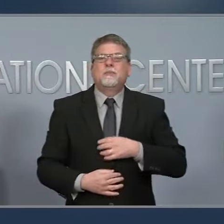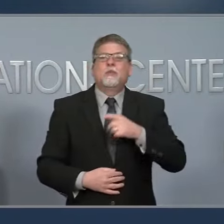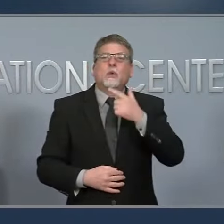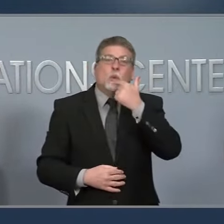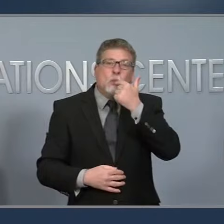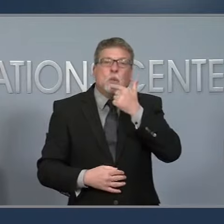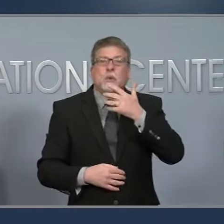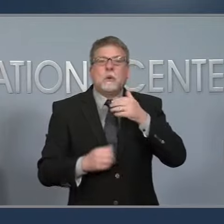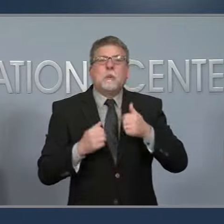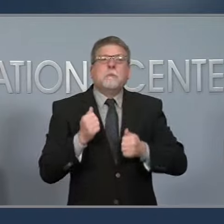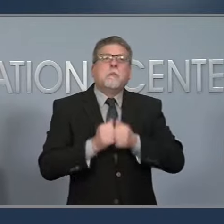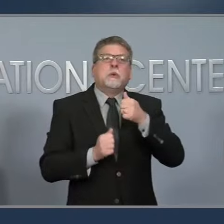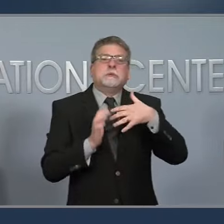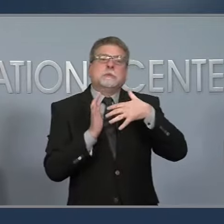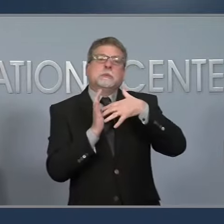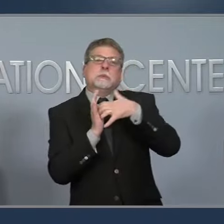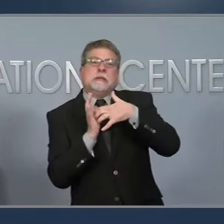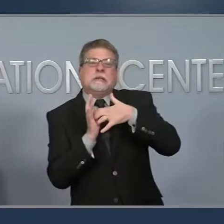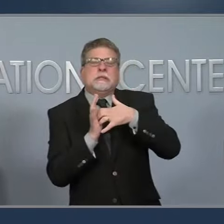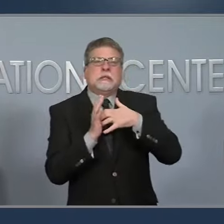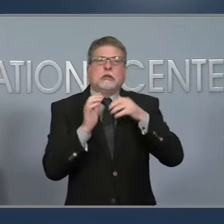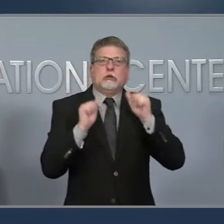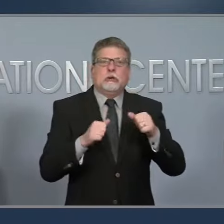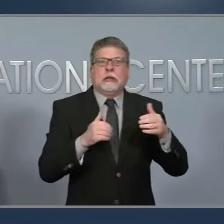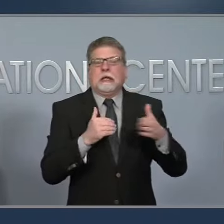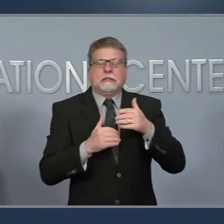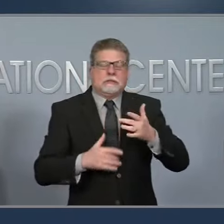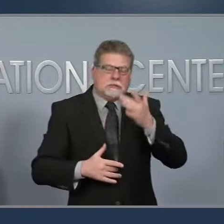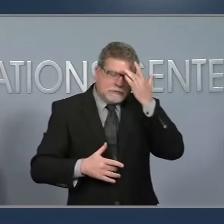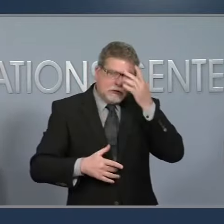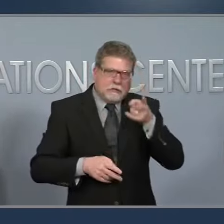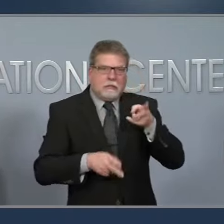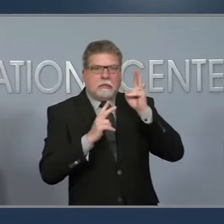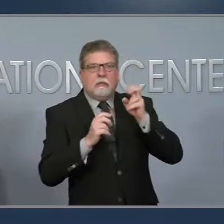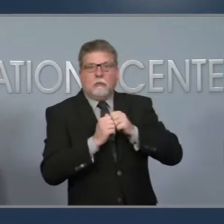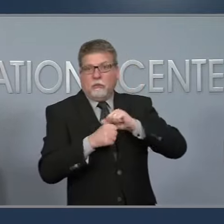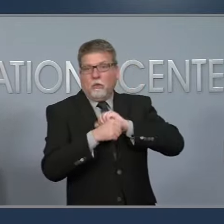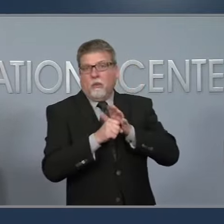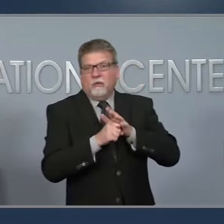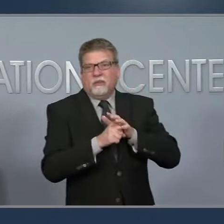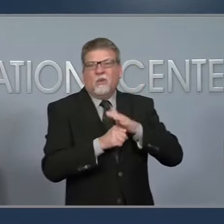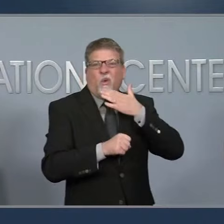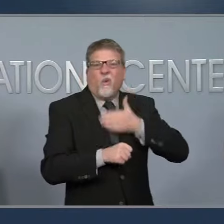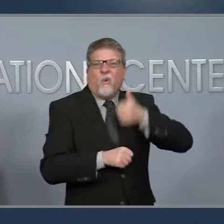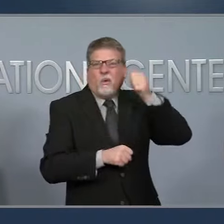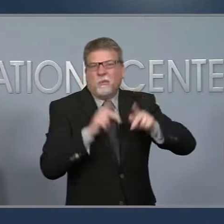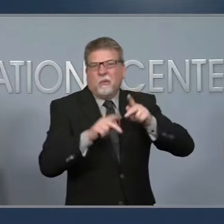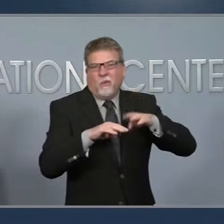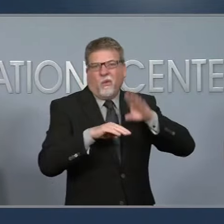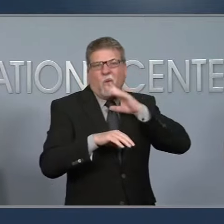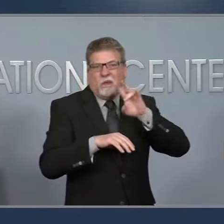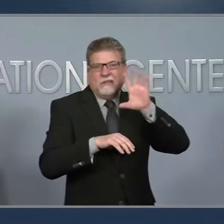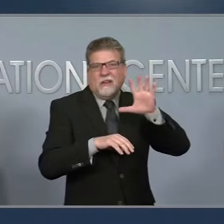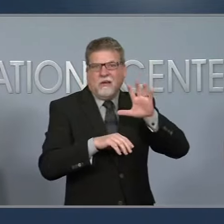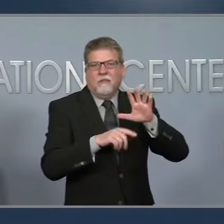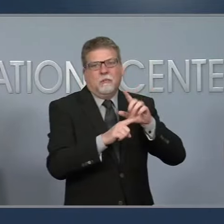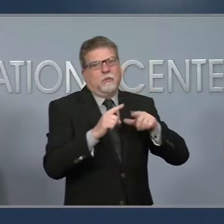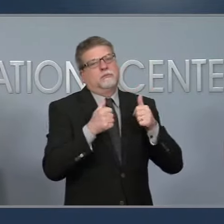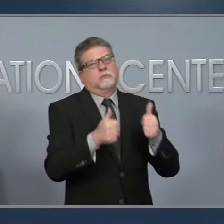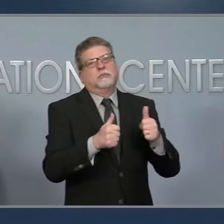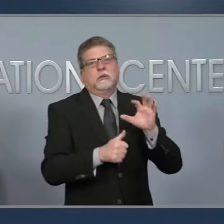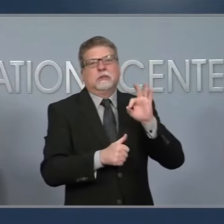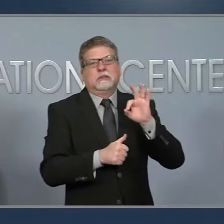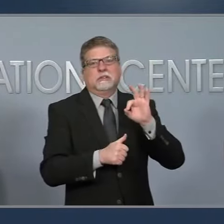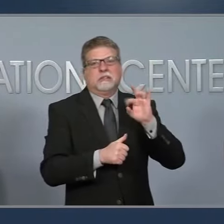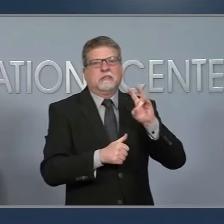because of their age have excellent vaccination rates, 97% for those over 75.